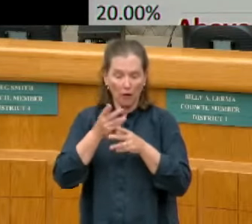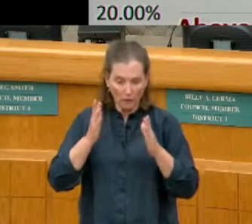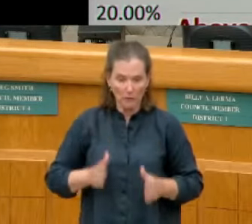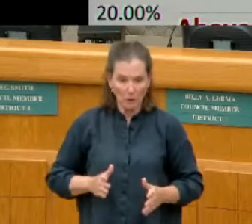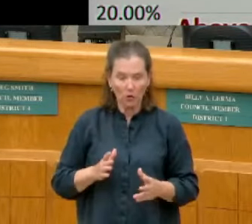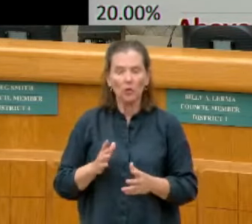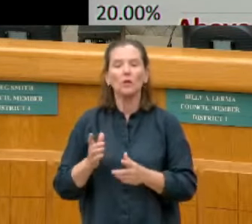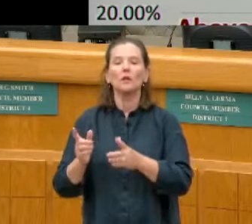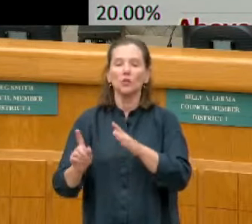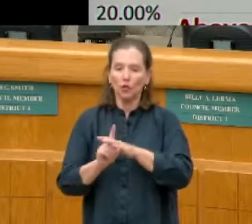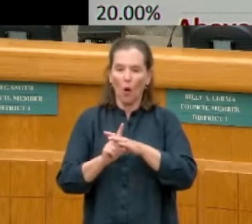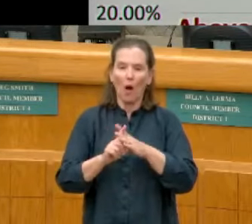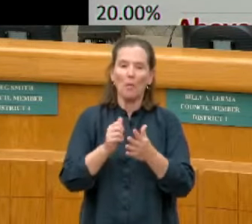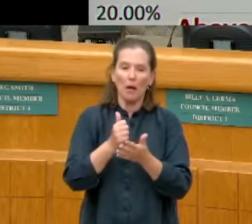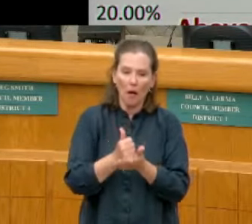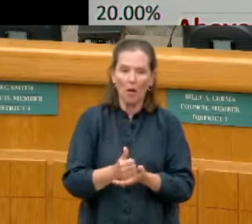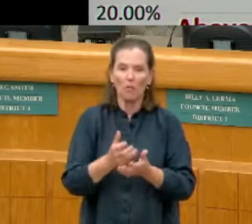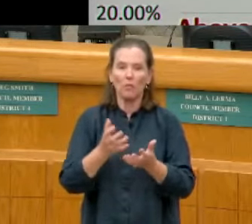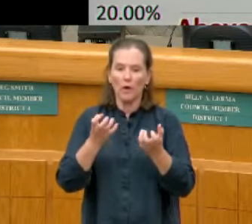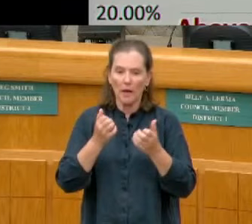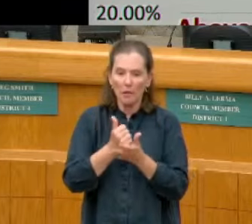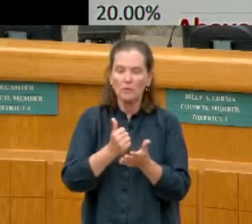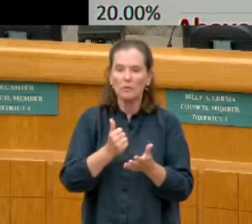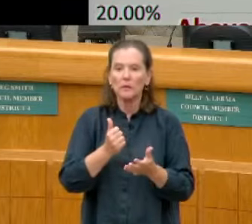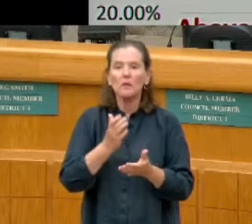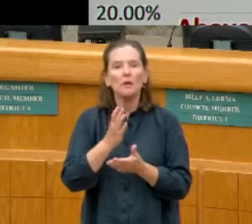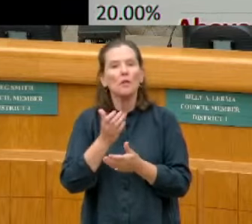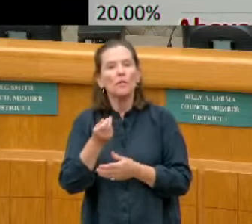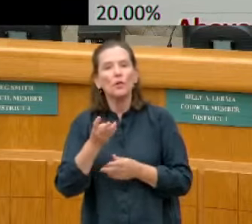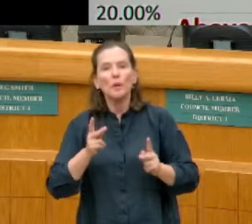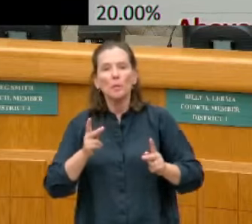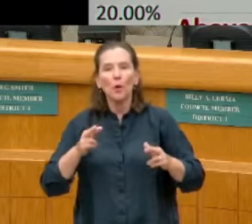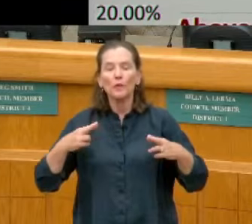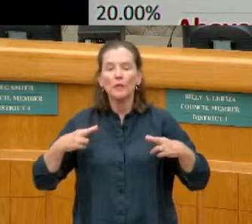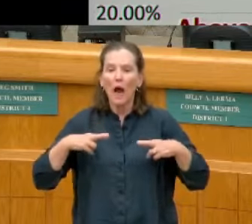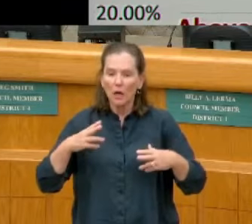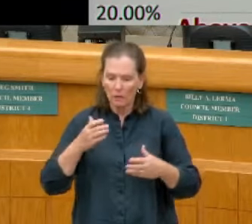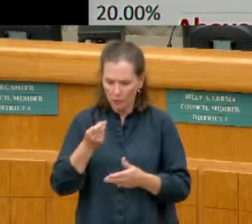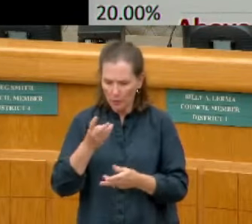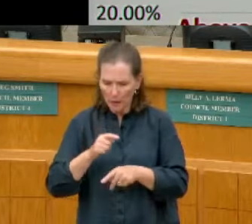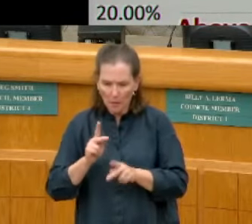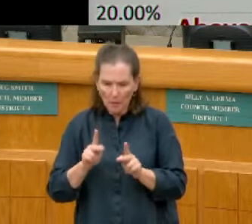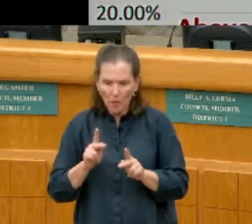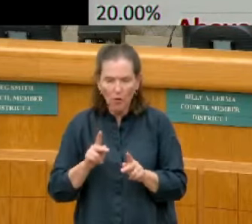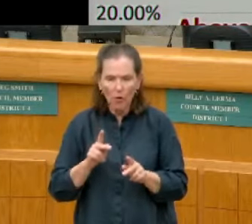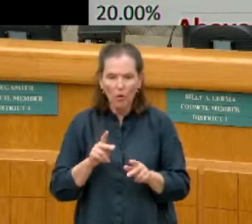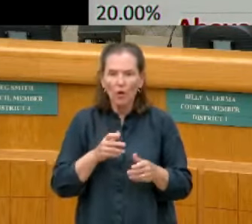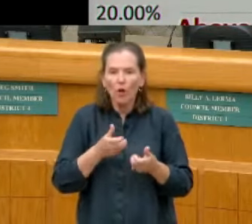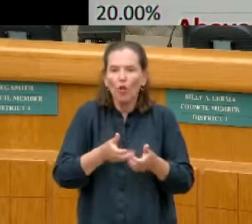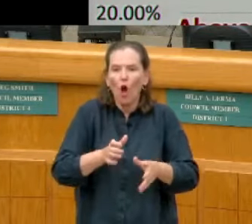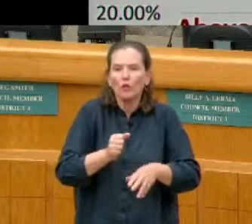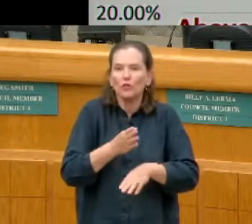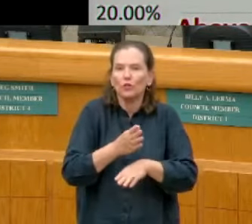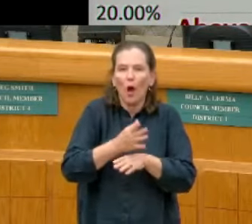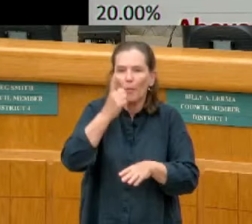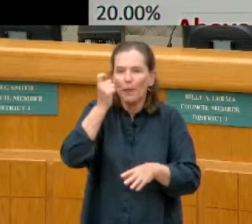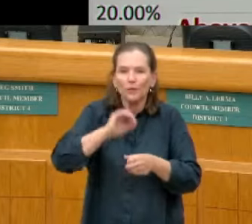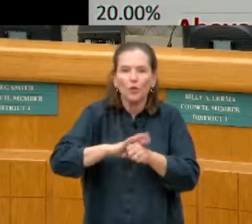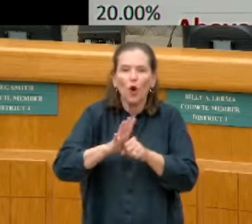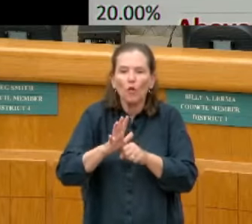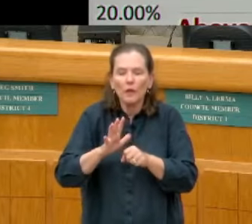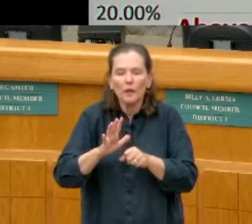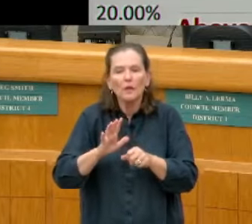were semi-retired, some had lost their jobs as their employers went out of business due to COVID. There's so many different reasons people come